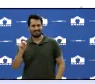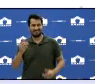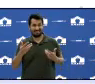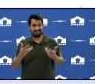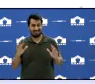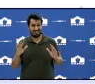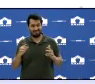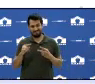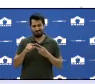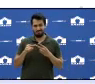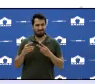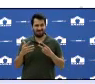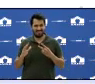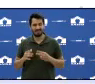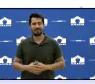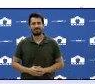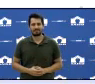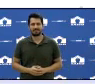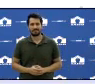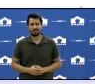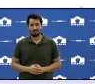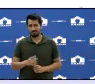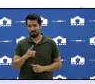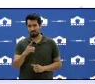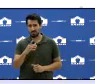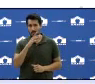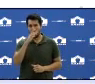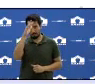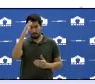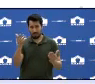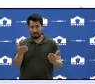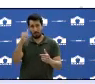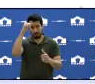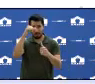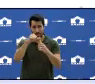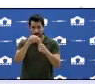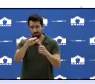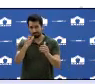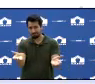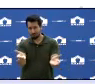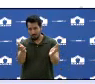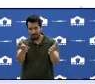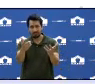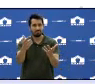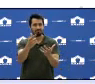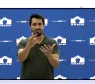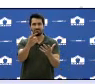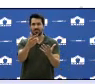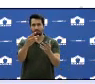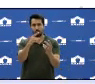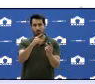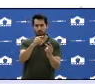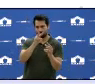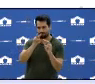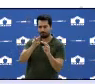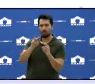are the last two. So if there are any parents here in the audience, for parents, I encourage you and guests to visit our